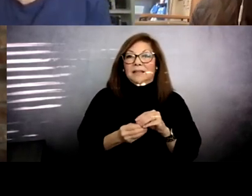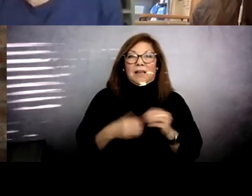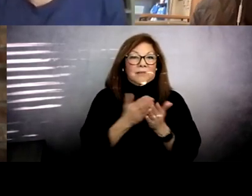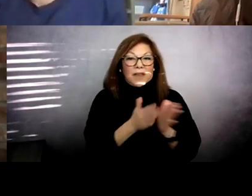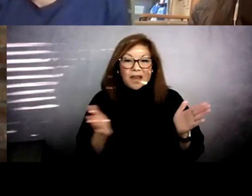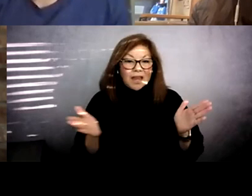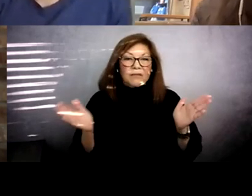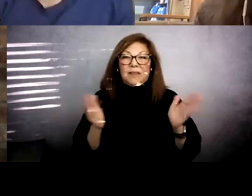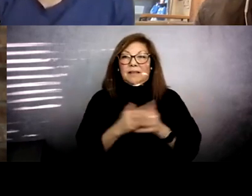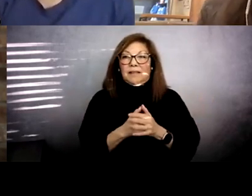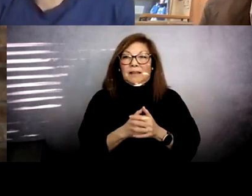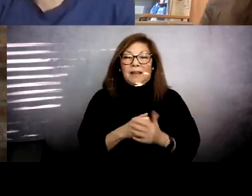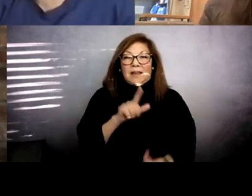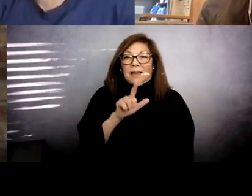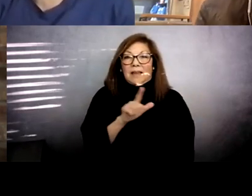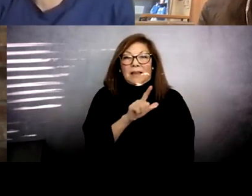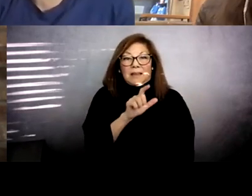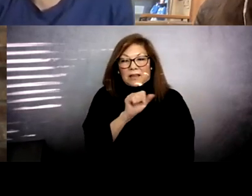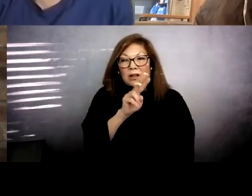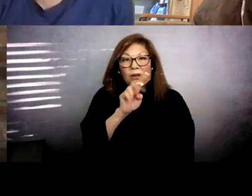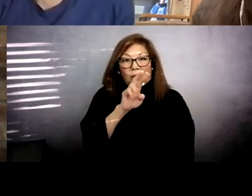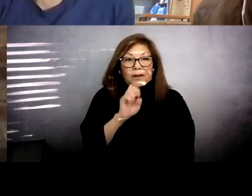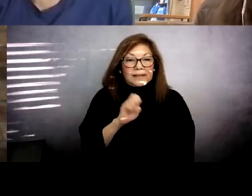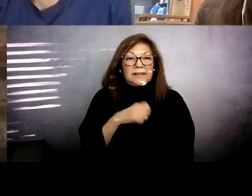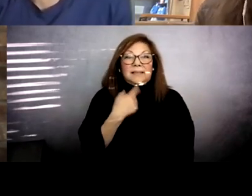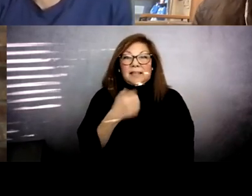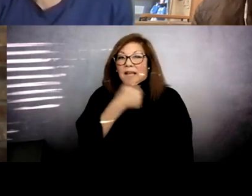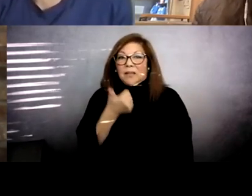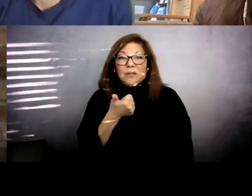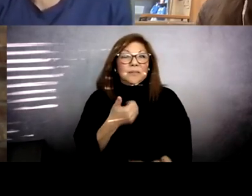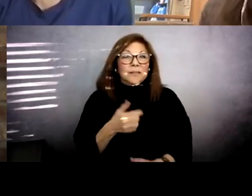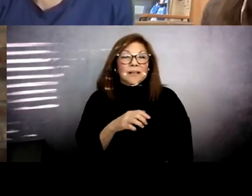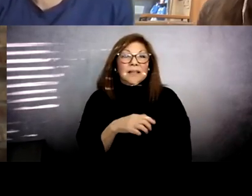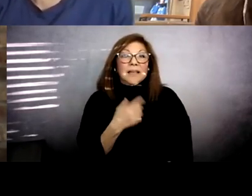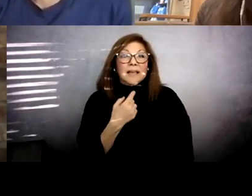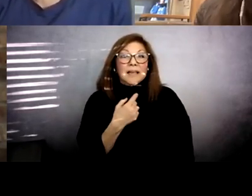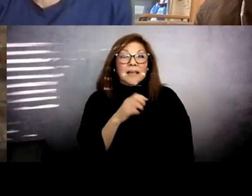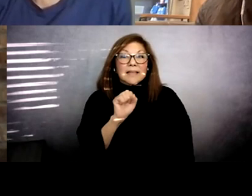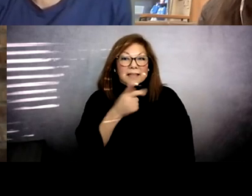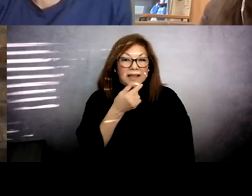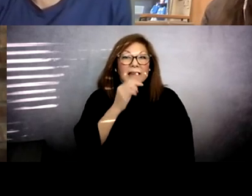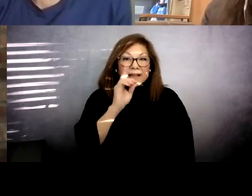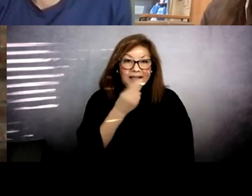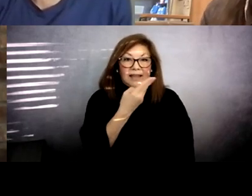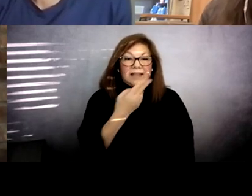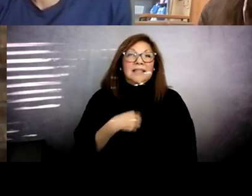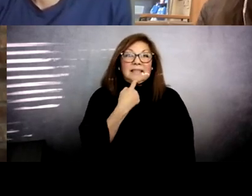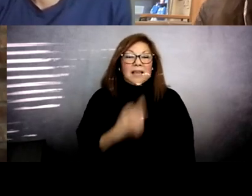that Lawrence and Snigdha said, what I'll add is I think for us at the workshop, we talk about this a